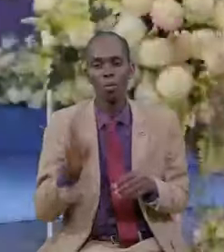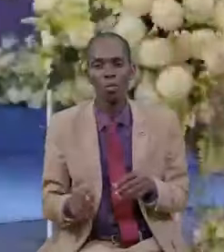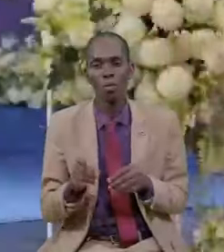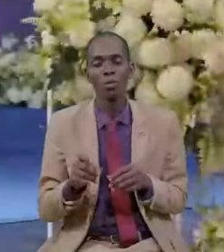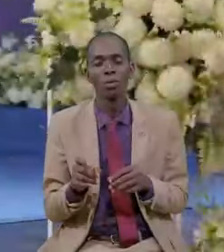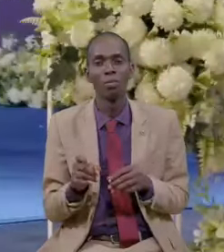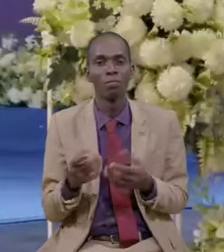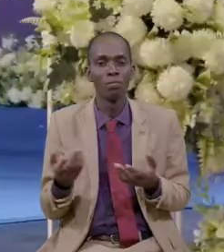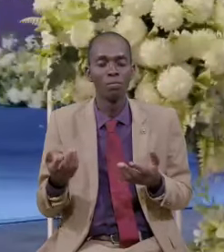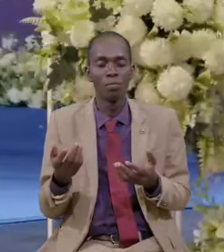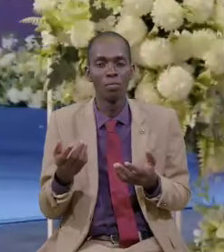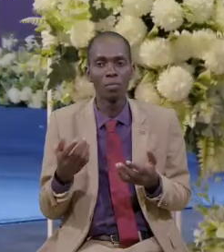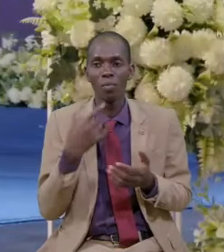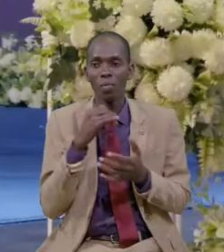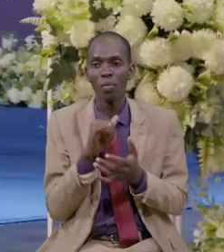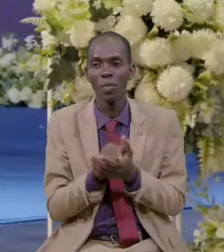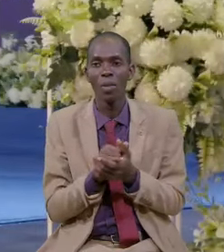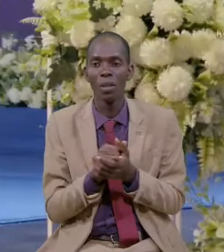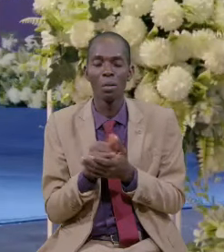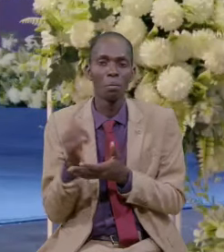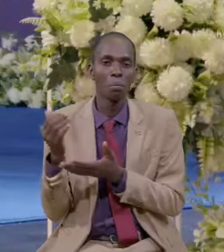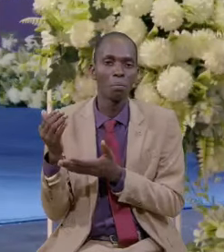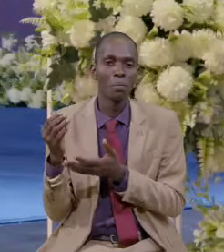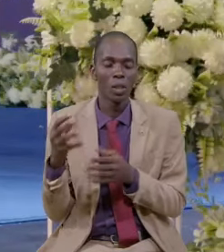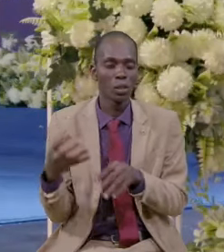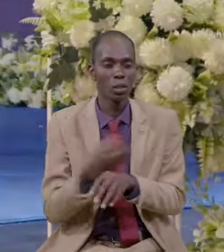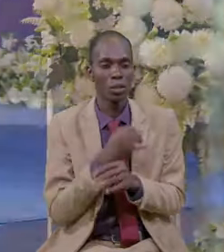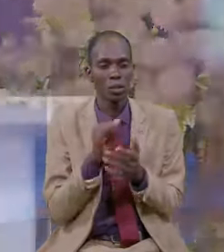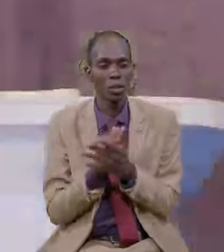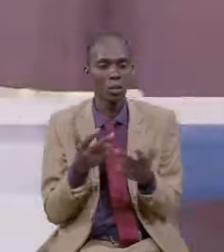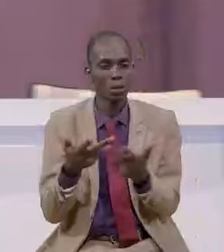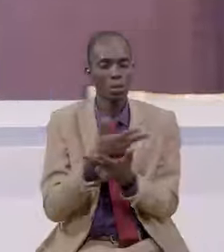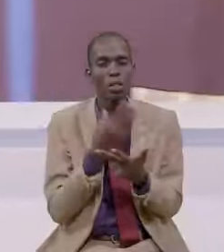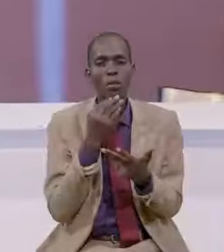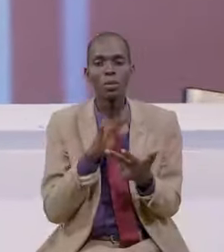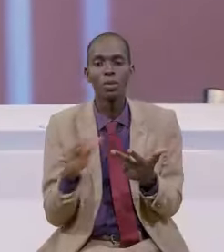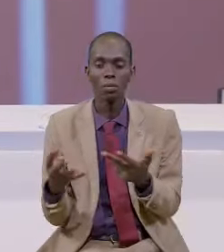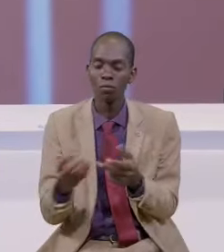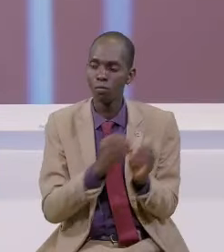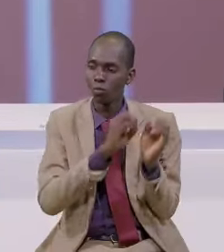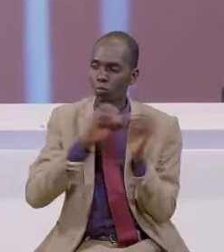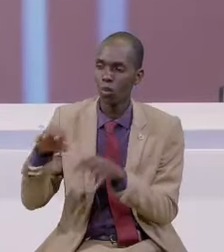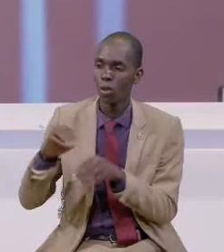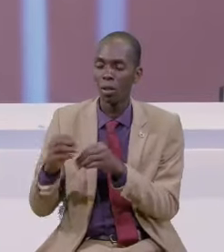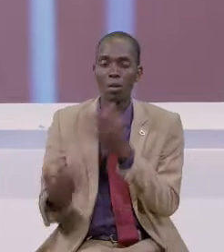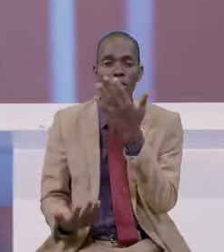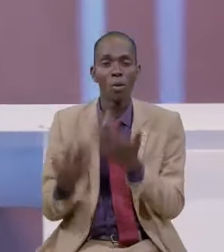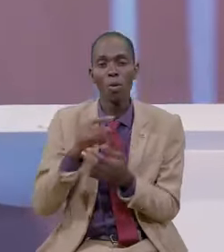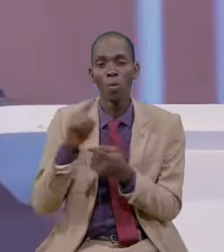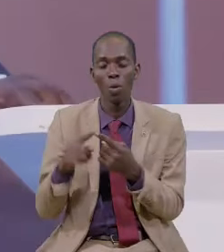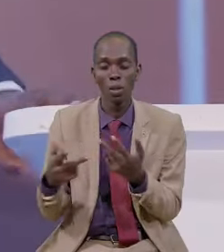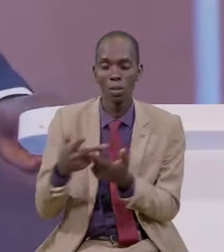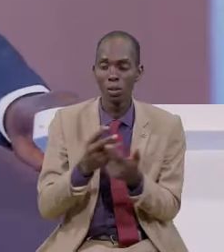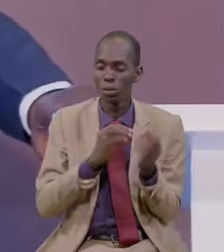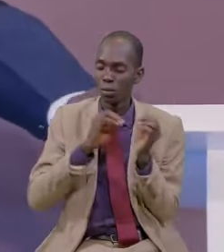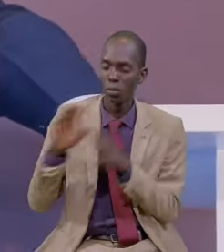And then God, his men, and he threw them into the fire. And when they got there, the Lord had given the